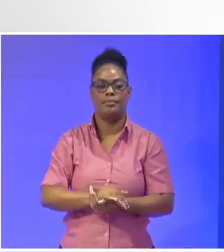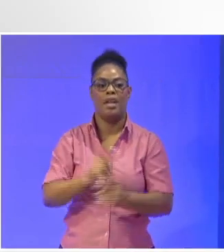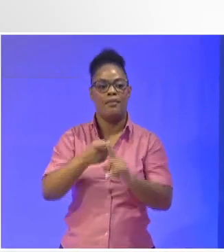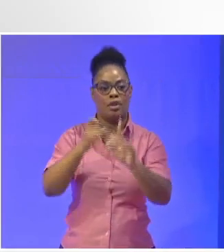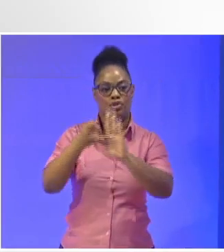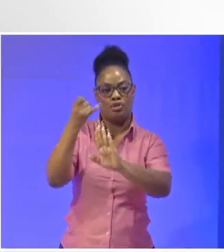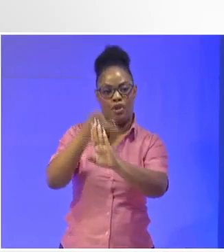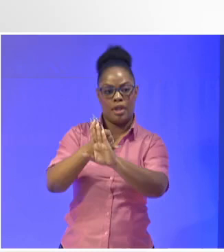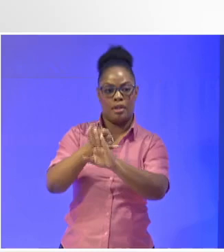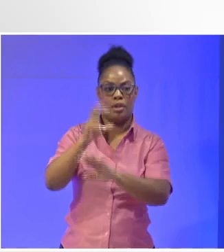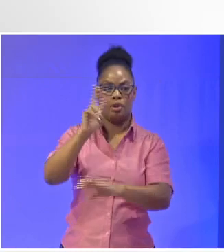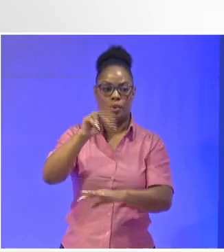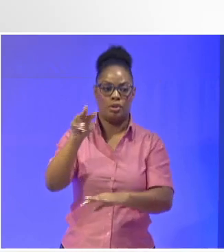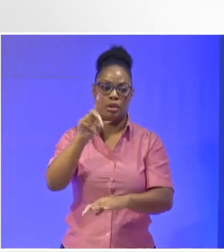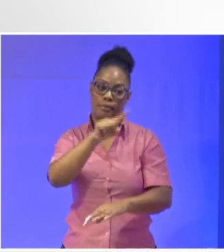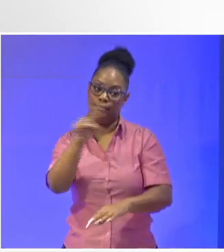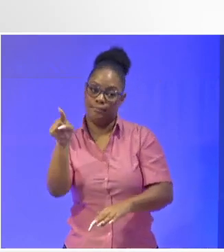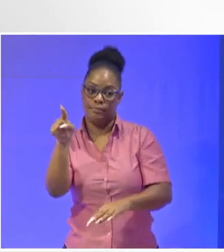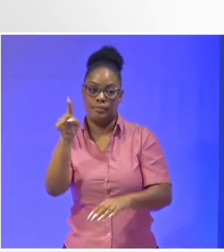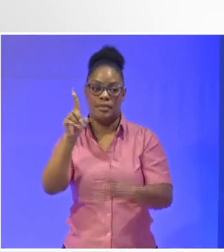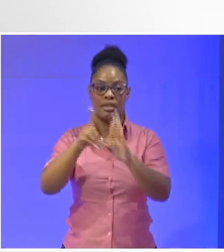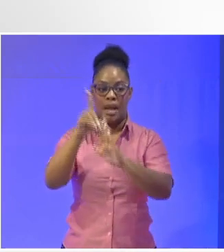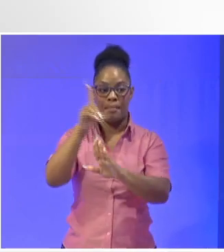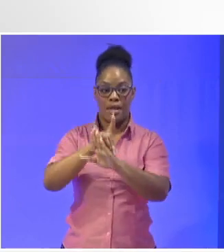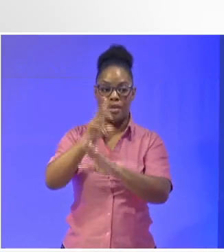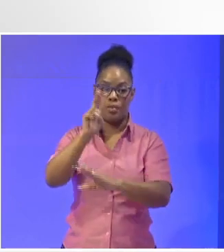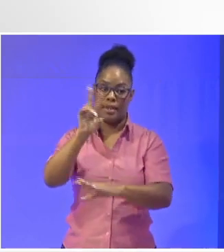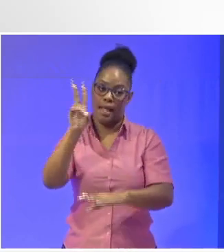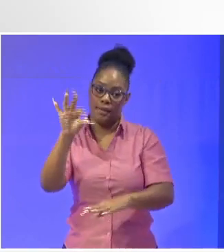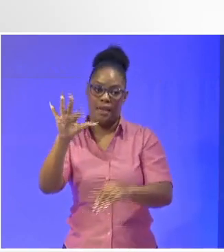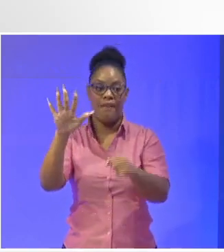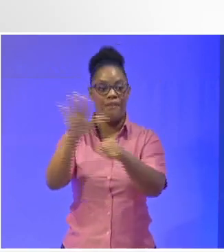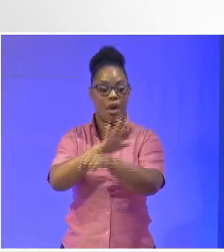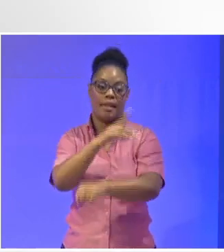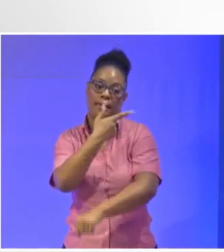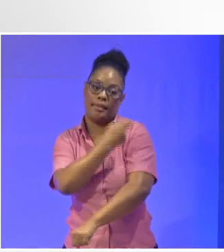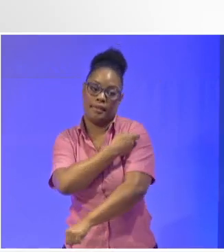to December 29th. Fully vaccinated,